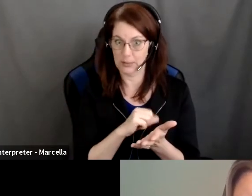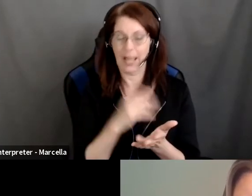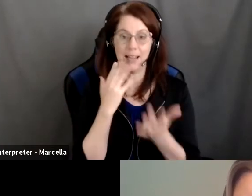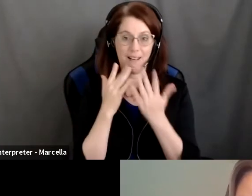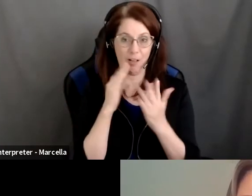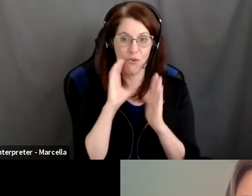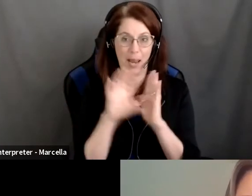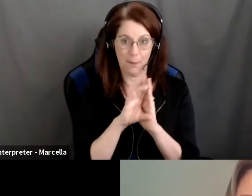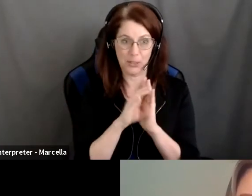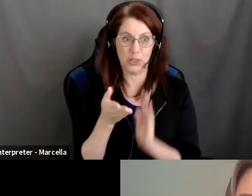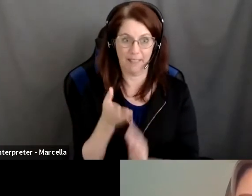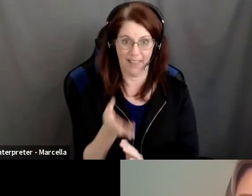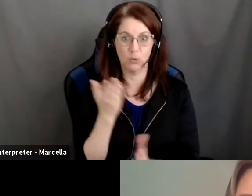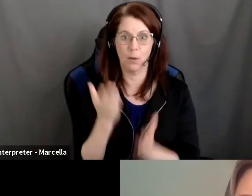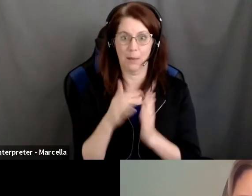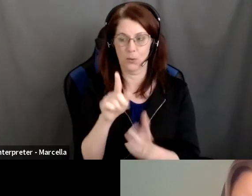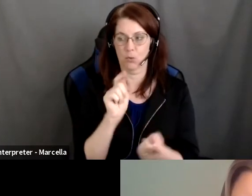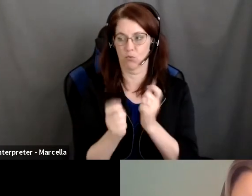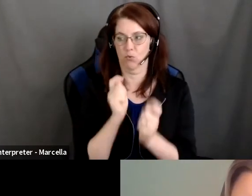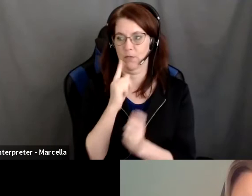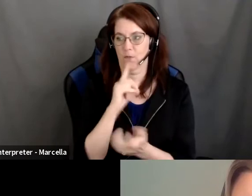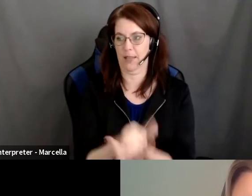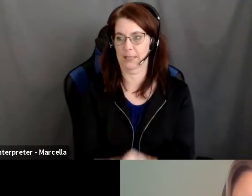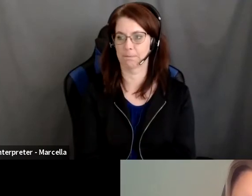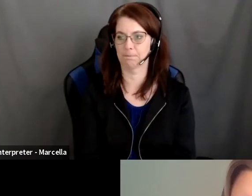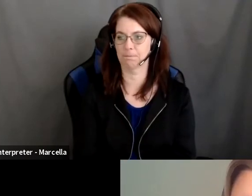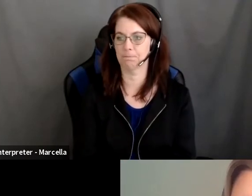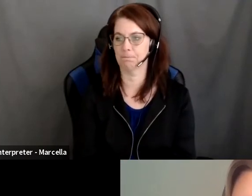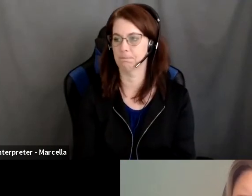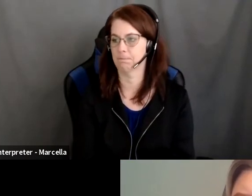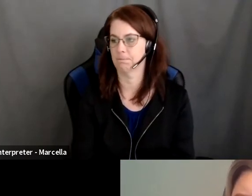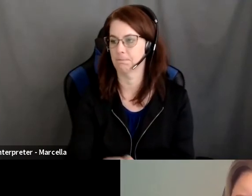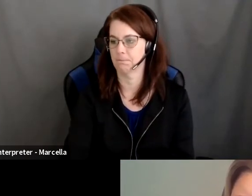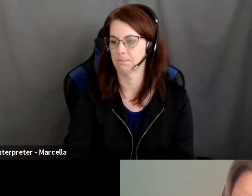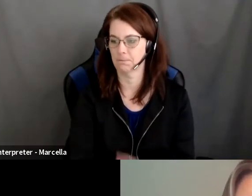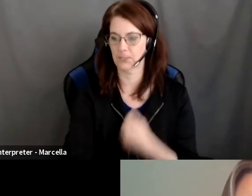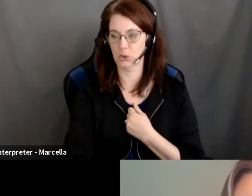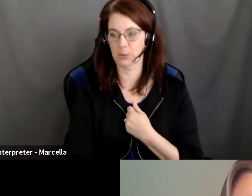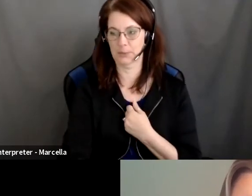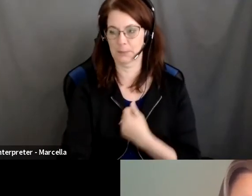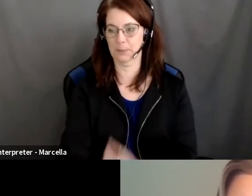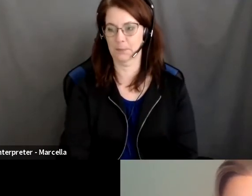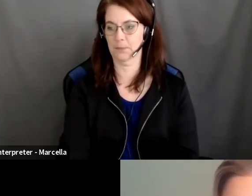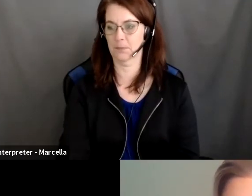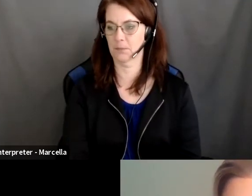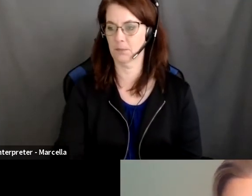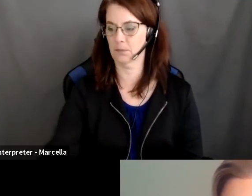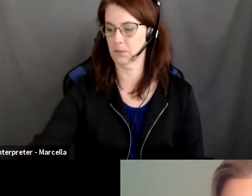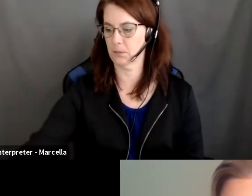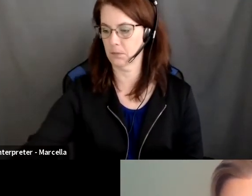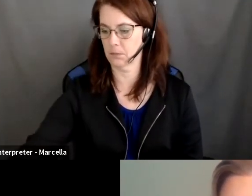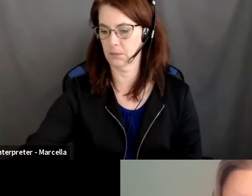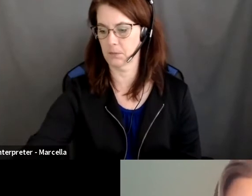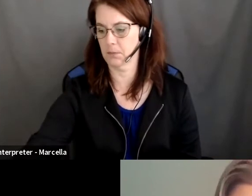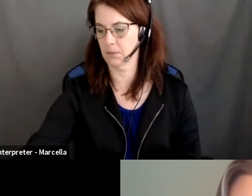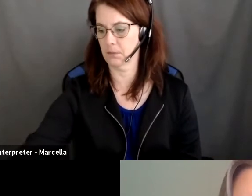images in it, so you may need to adjust for that. But we'll get that link to you. Sorry about that. Wonderful. Thanks so much,